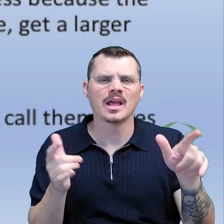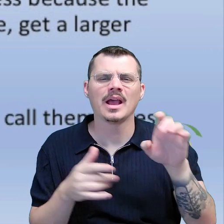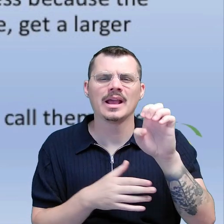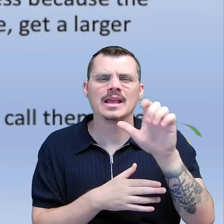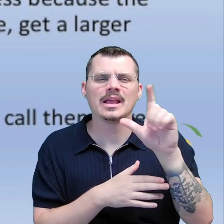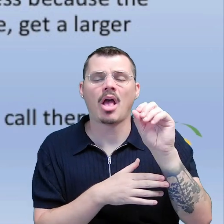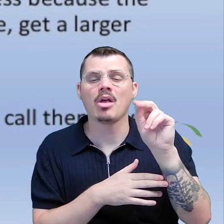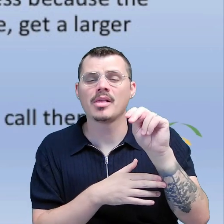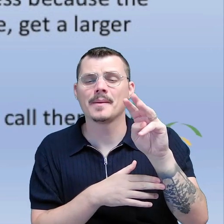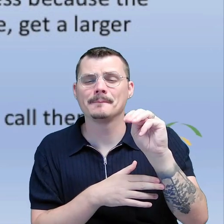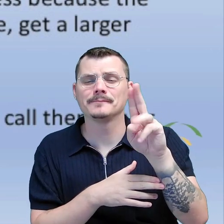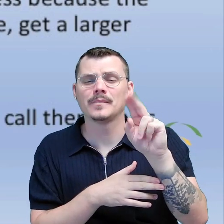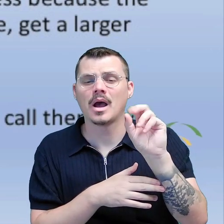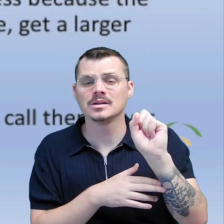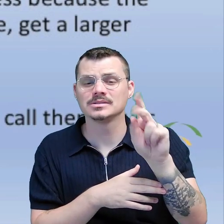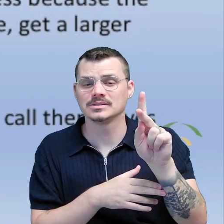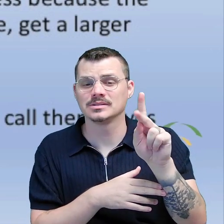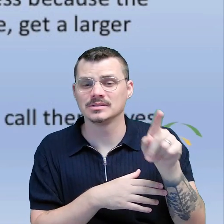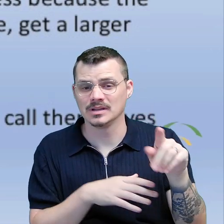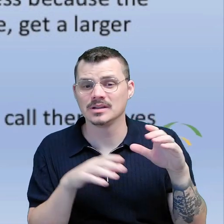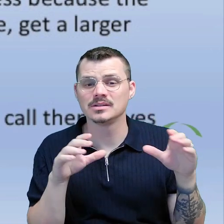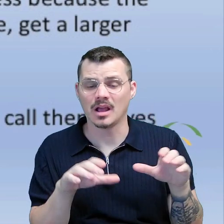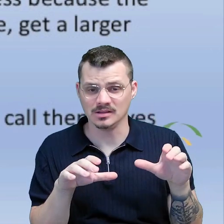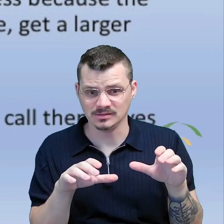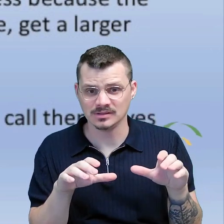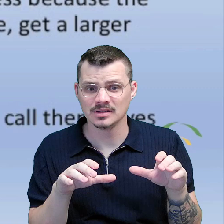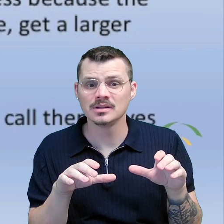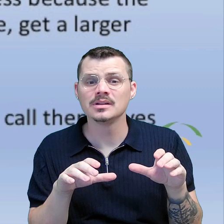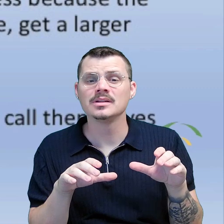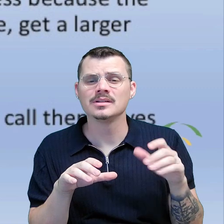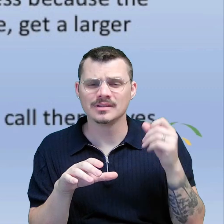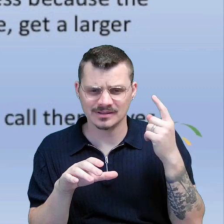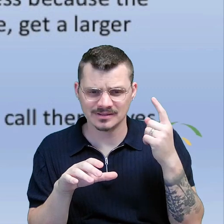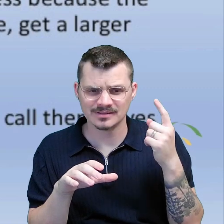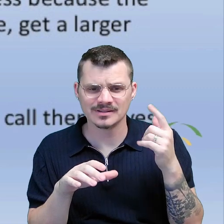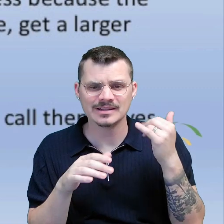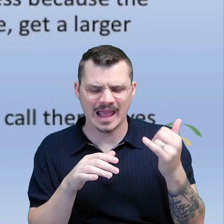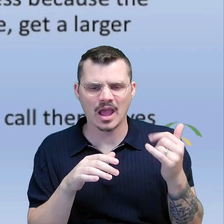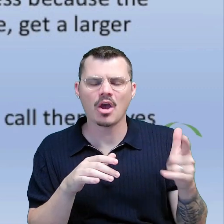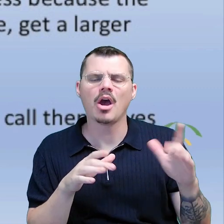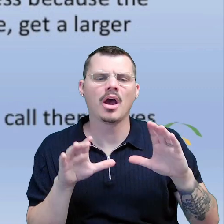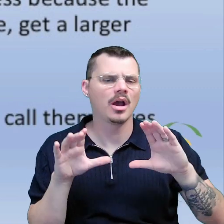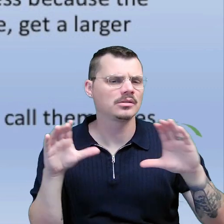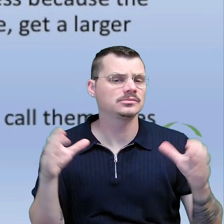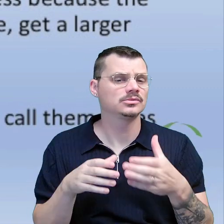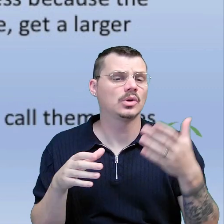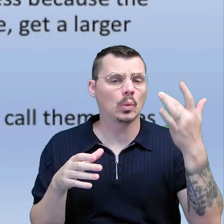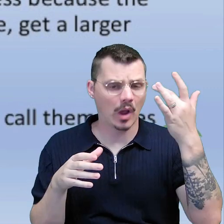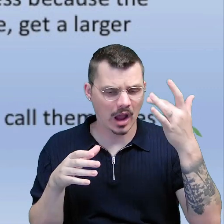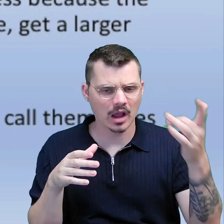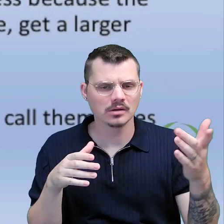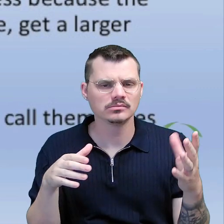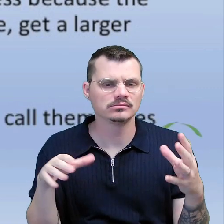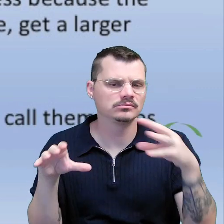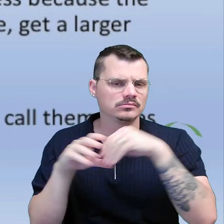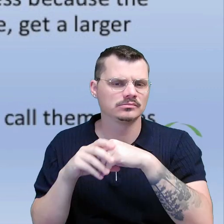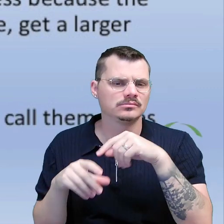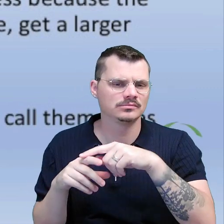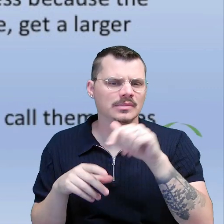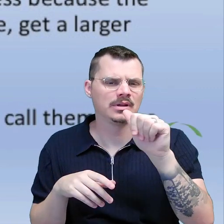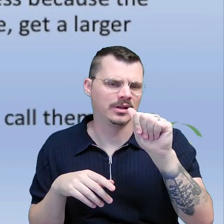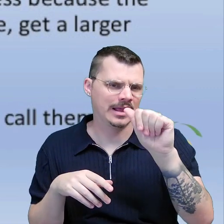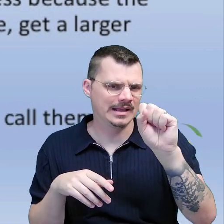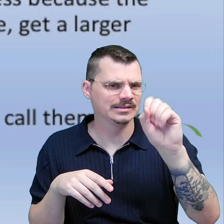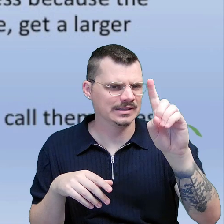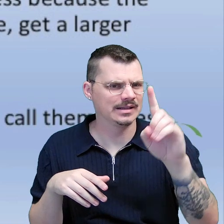unusual thing that Elon Musk does is now being categorized as a symptom of